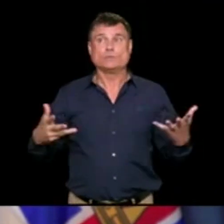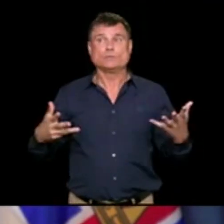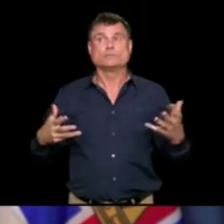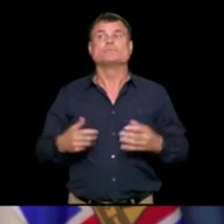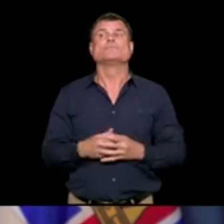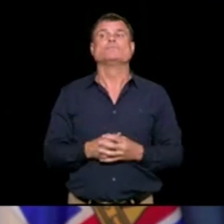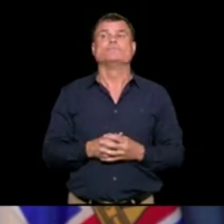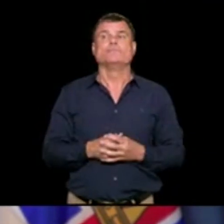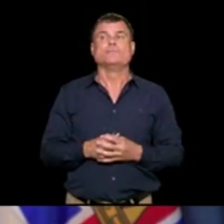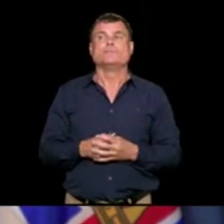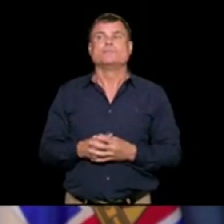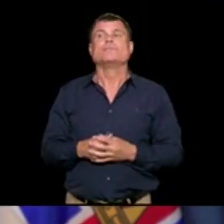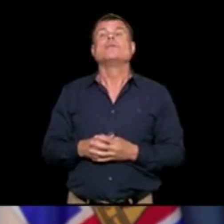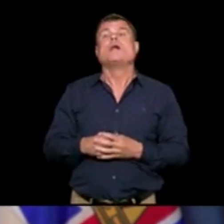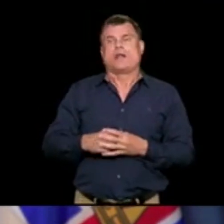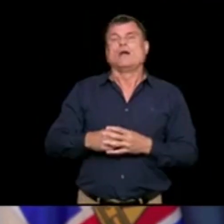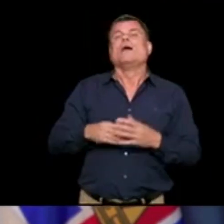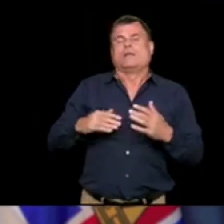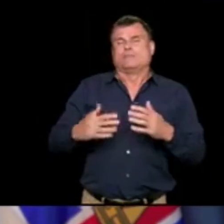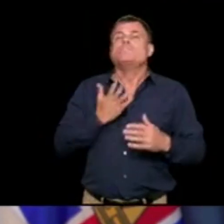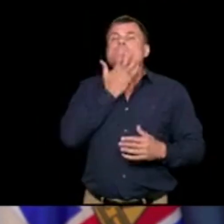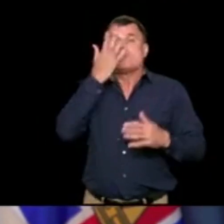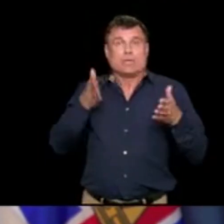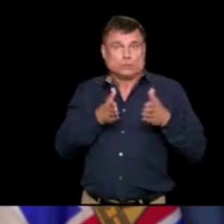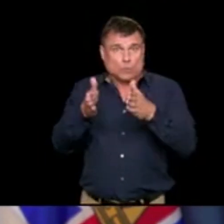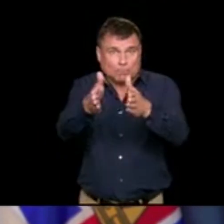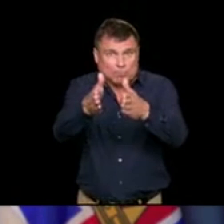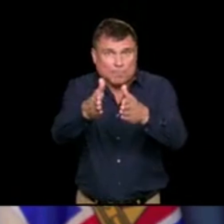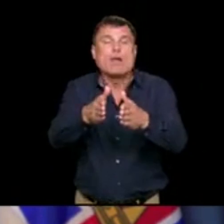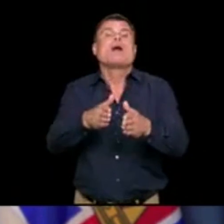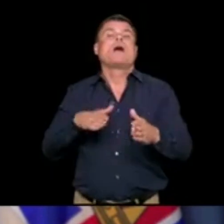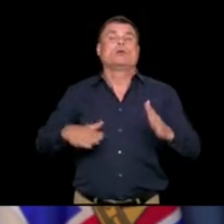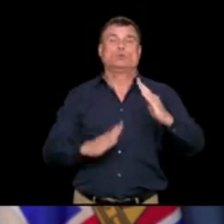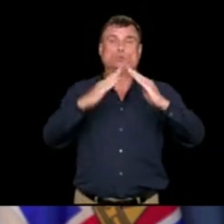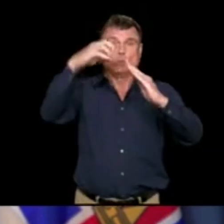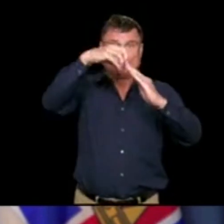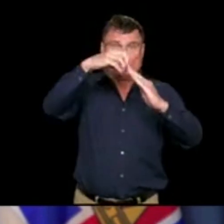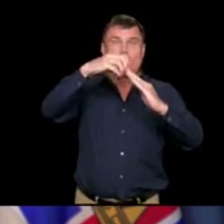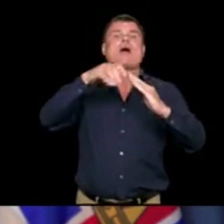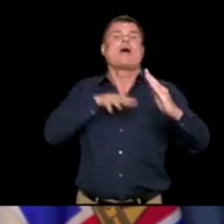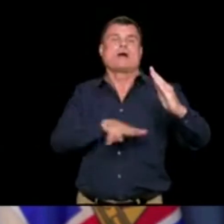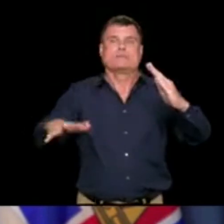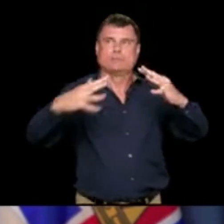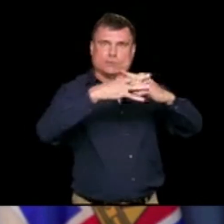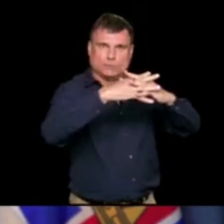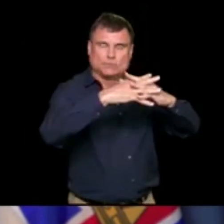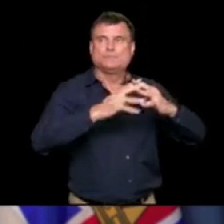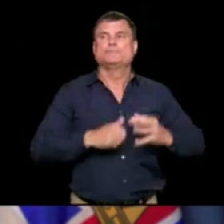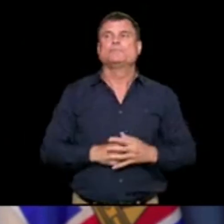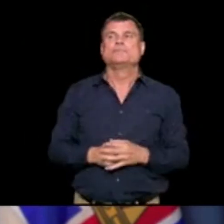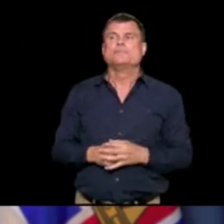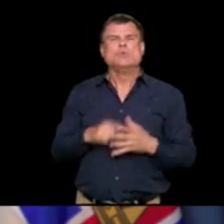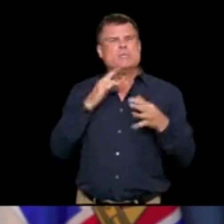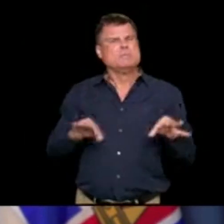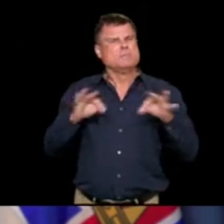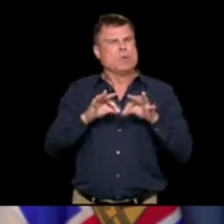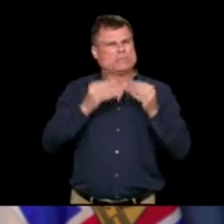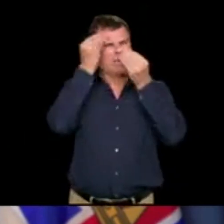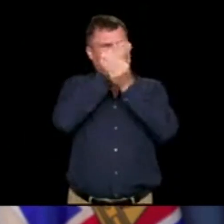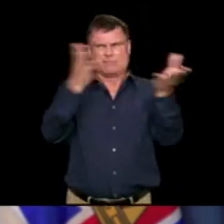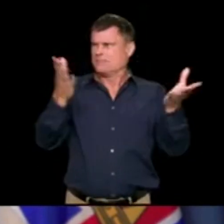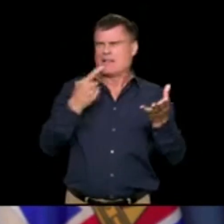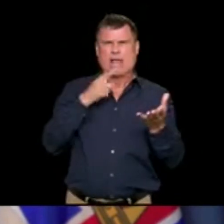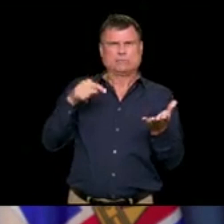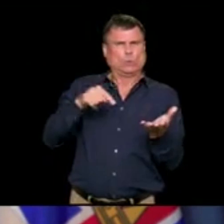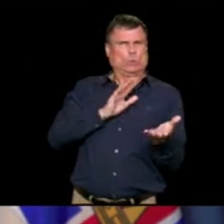Minister Wilkinson in Vancouver. I'm here on the traditional territory of the Songhees and Esquimalt First Nation to participate in